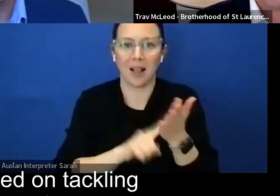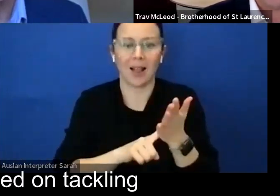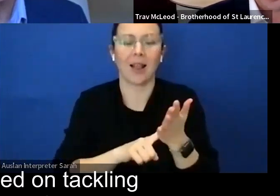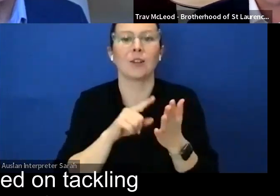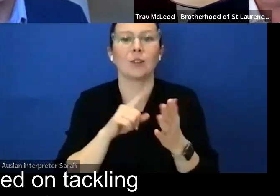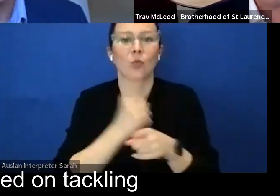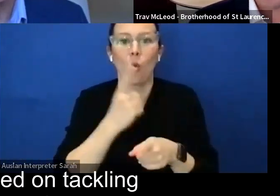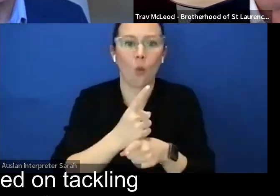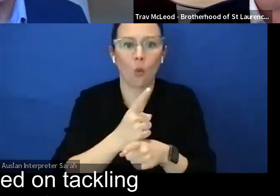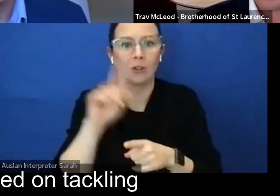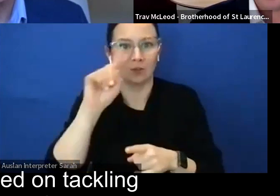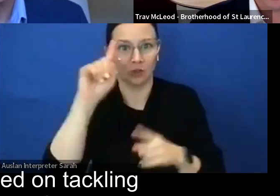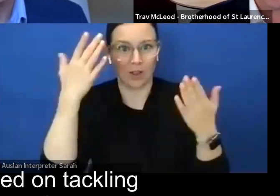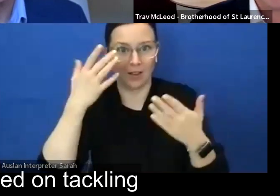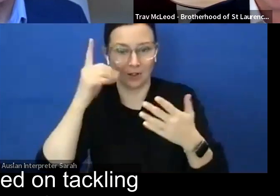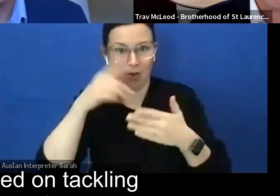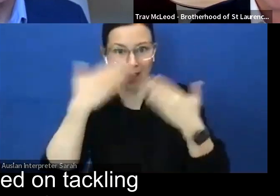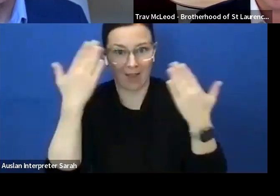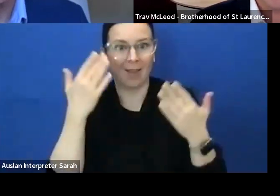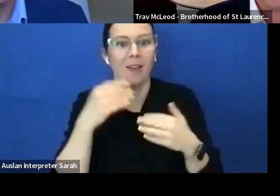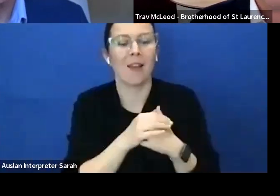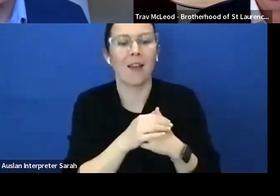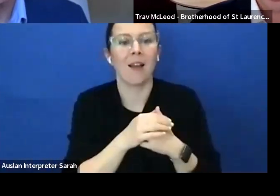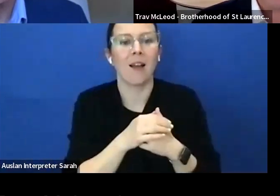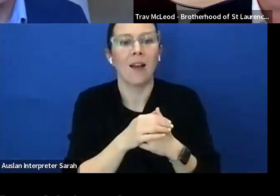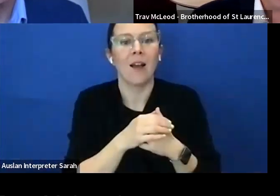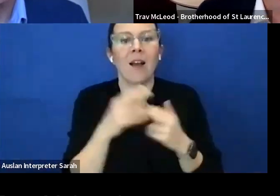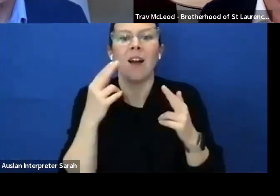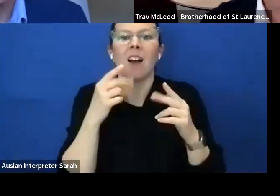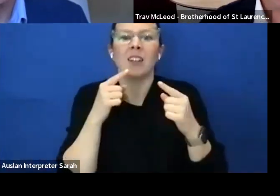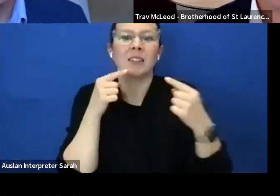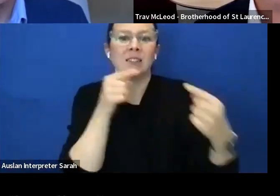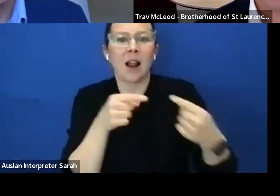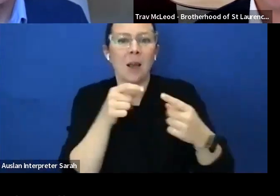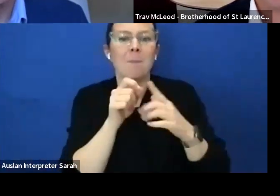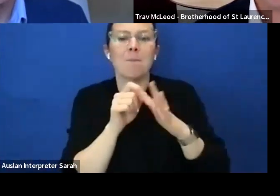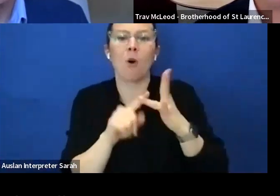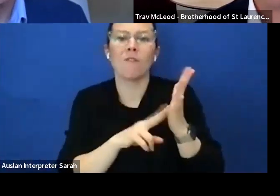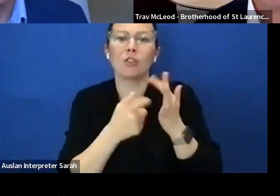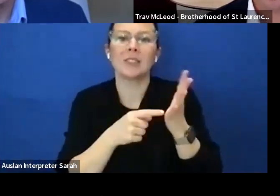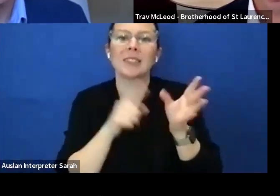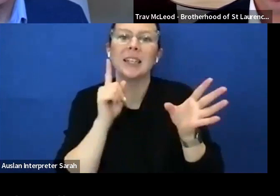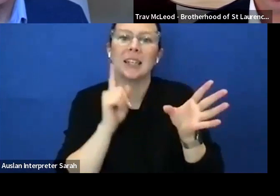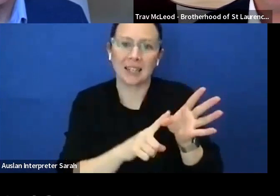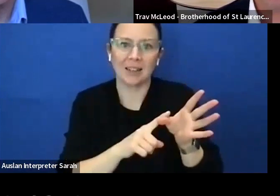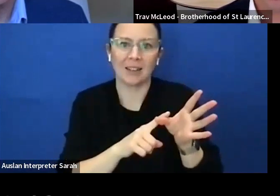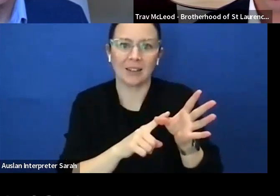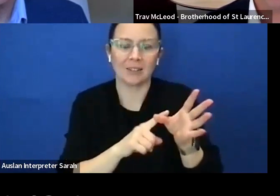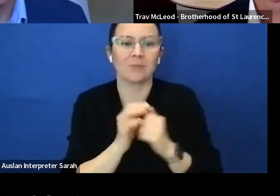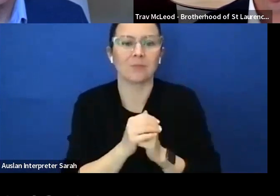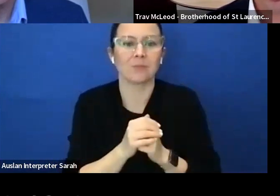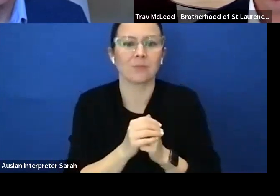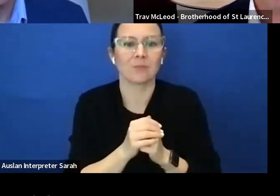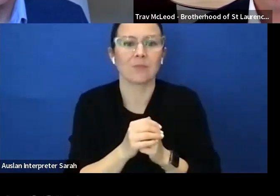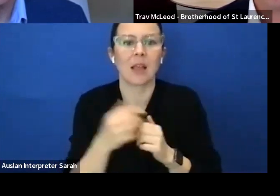focused on tackling poverty in the early years. My name is Trav McLeod. I'm the Executive Director of the Brotherhood